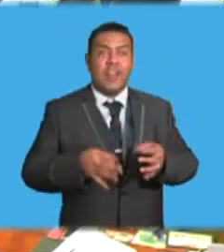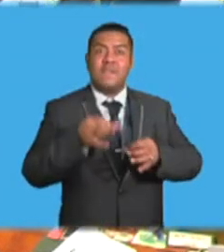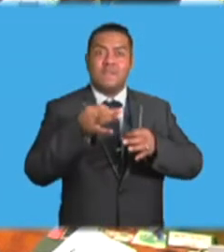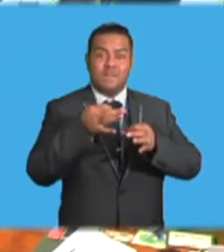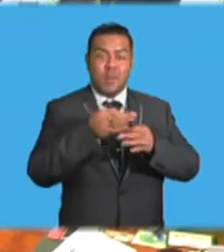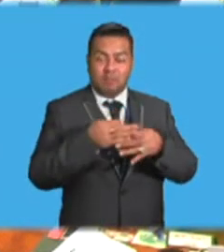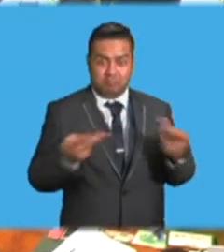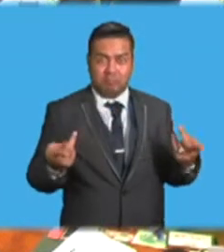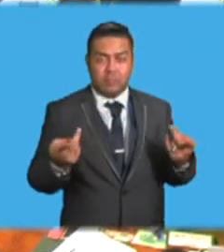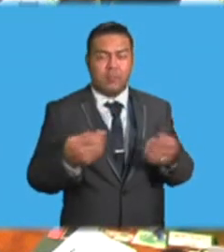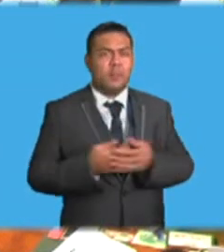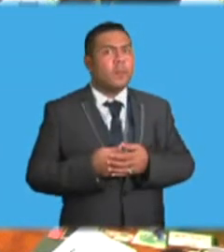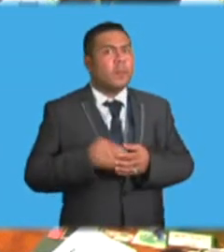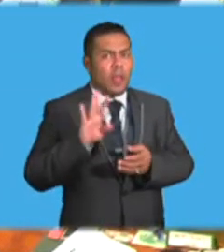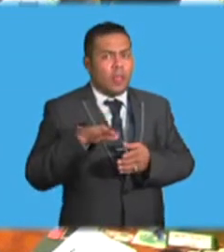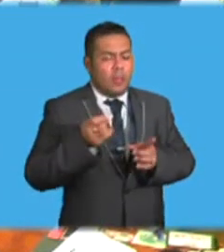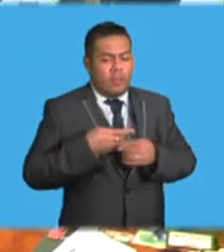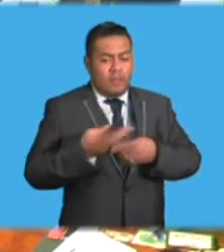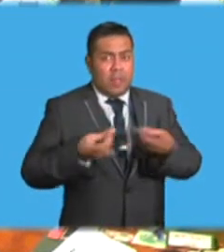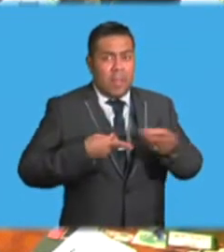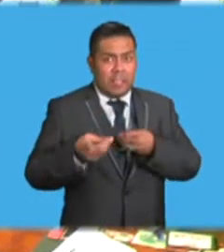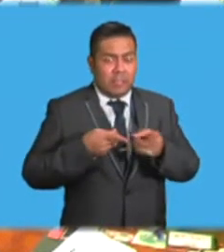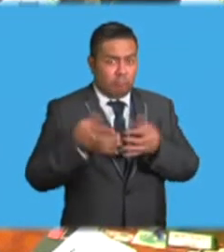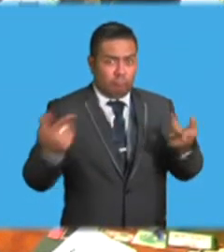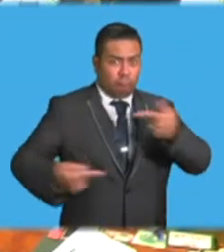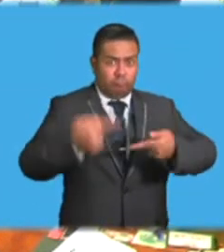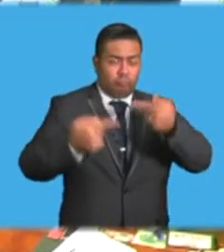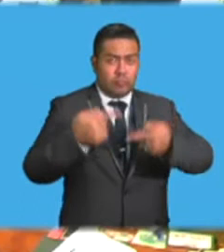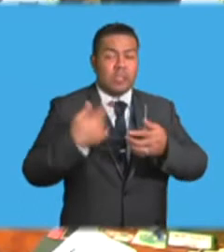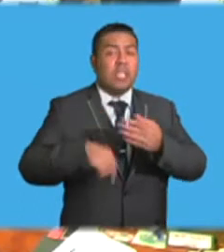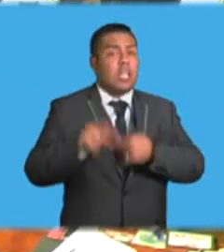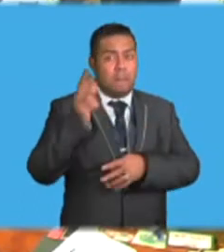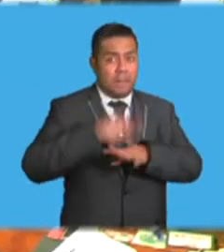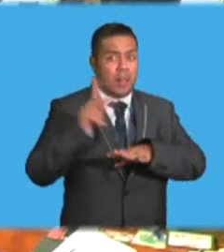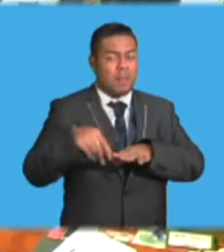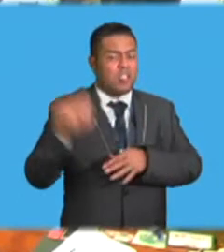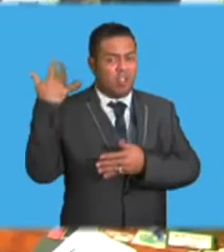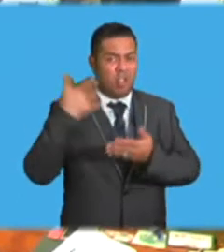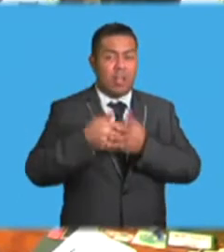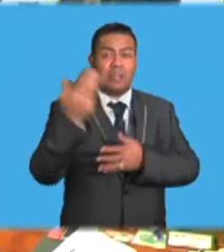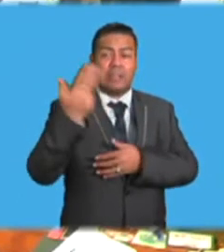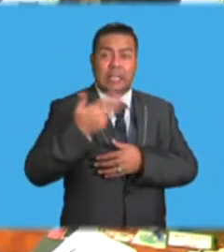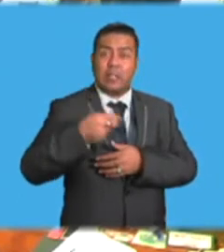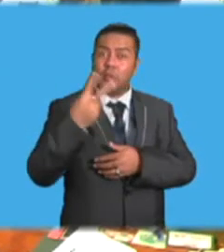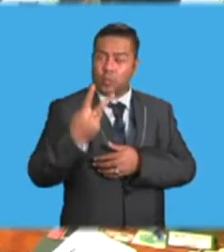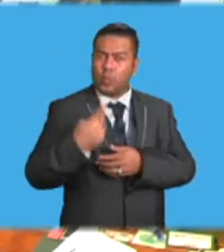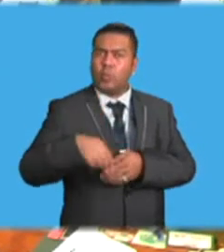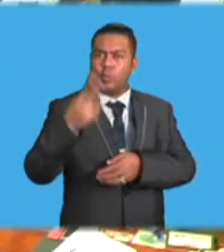Madam Speaker, had been raised and debated in Parliament since as early as 1992, almost 26 years